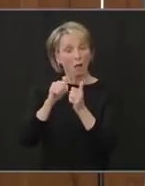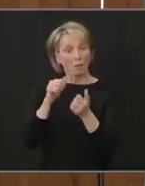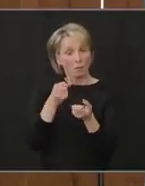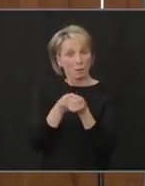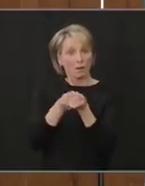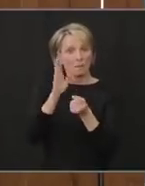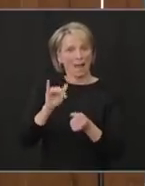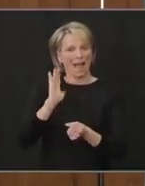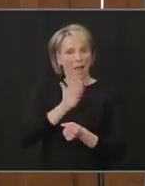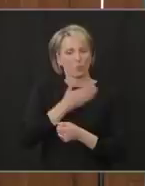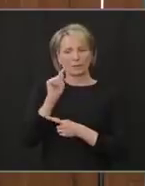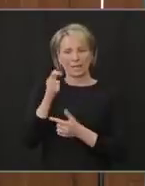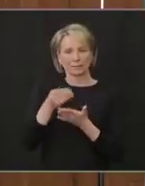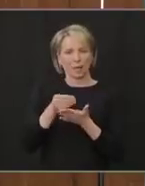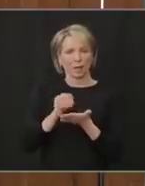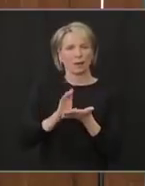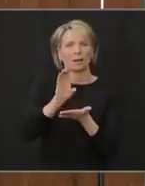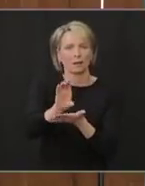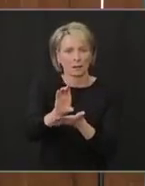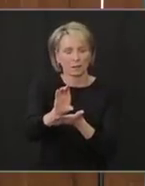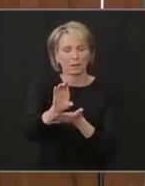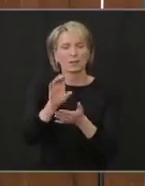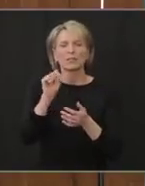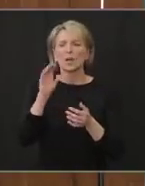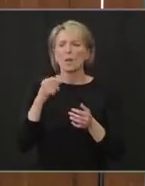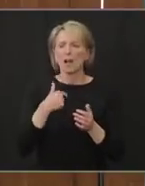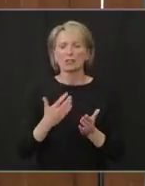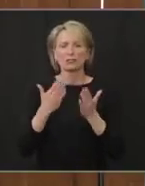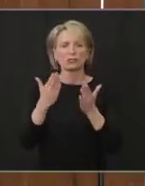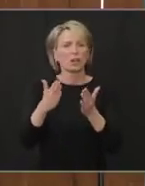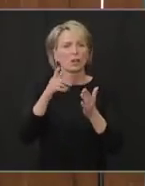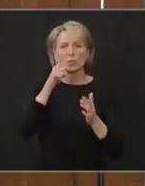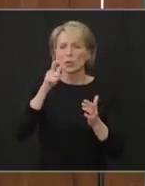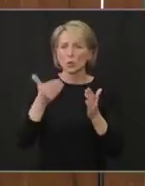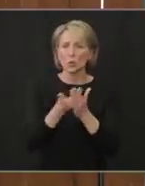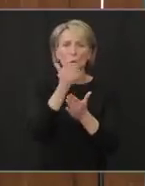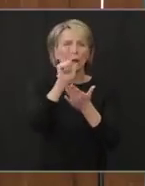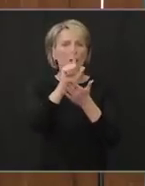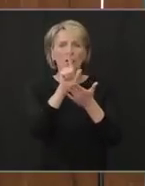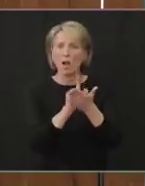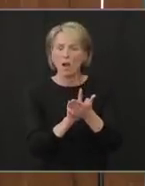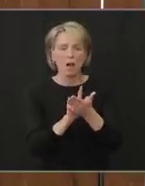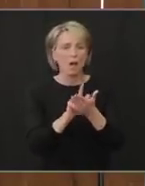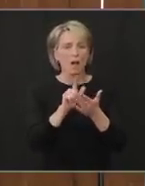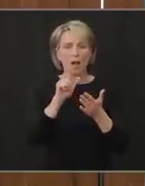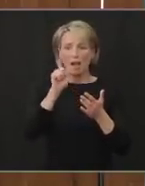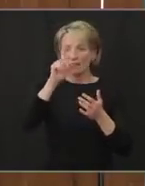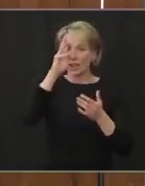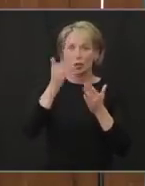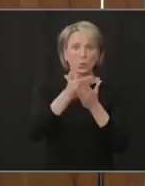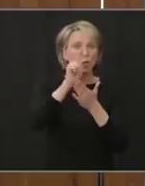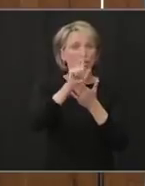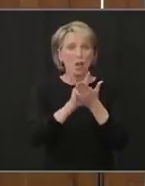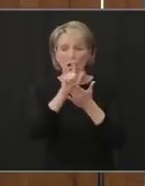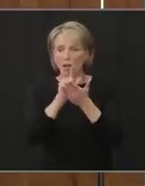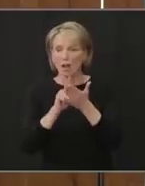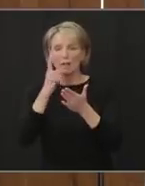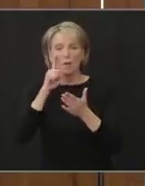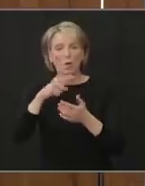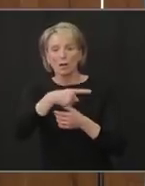don't need new laws necessarily for a lot of what ails the pharmaceutical